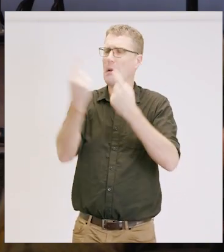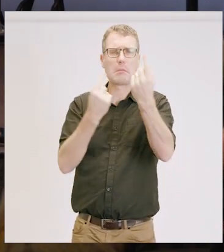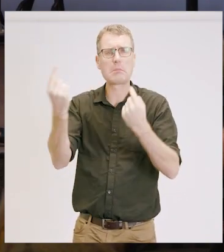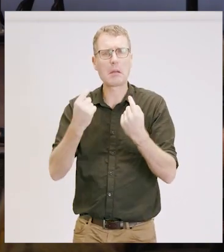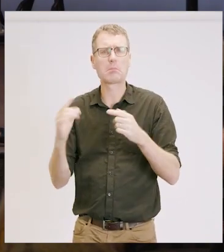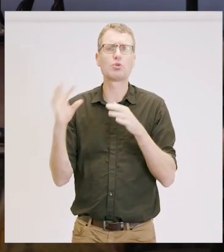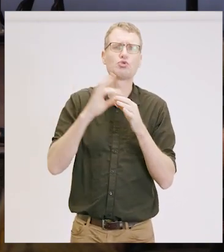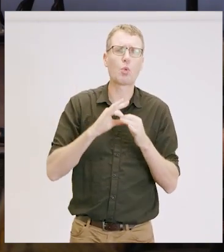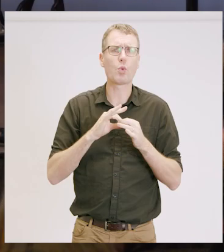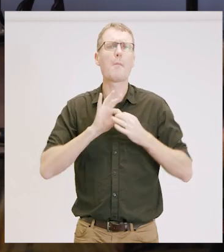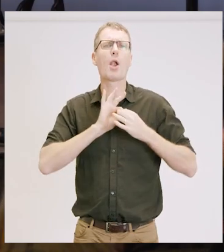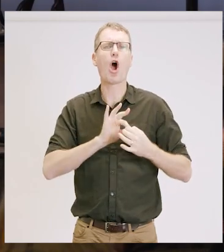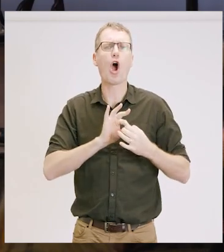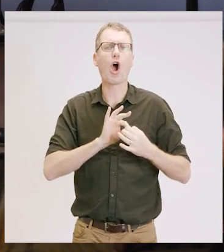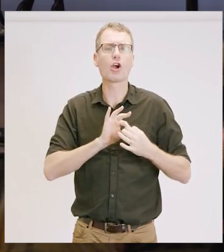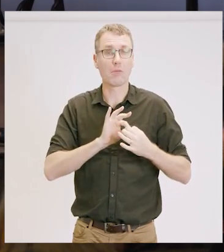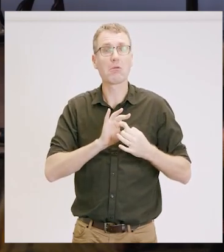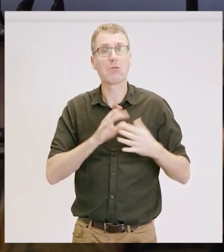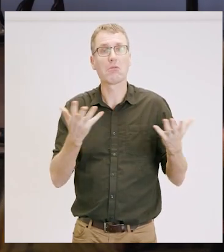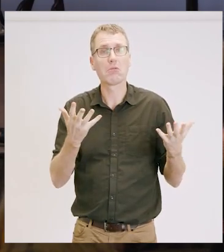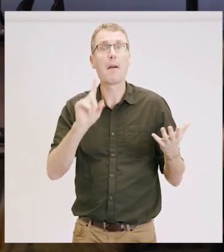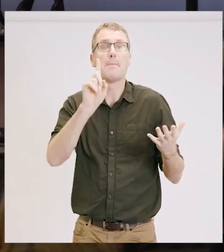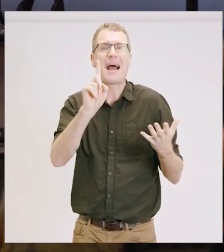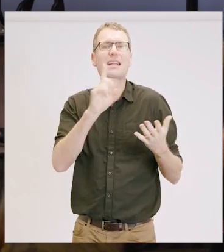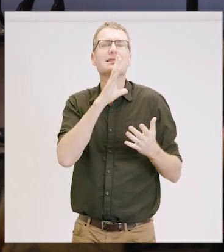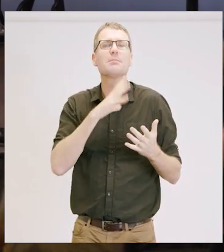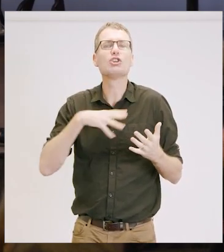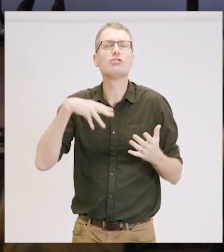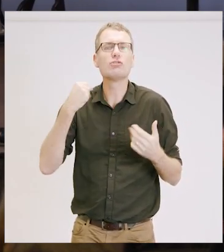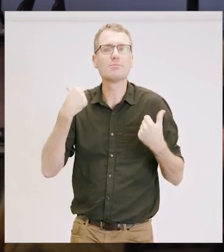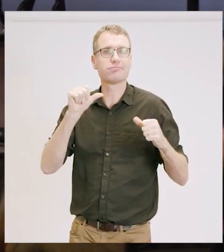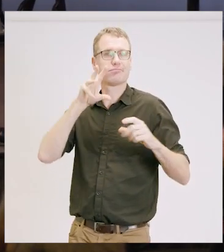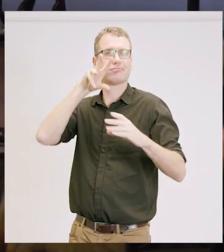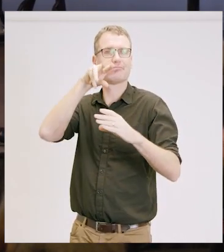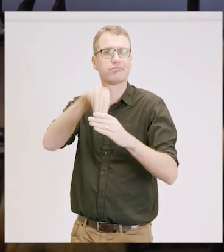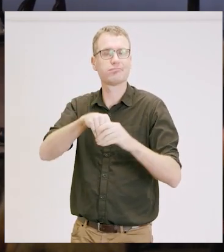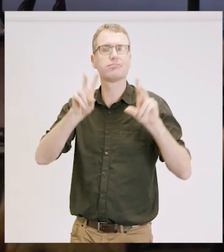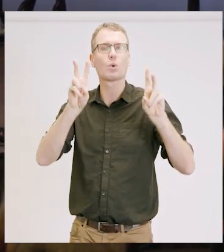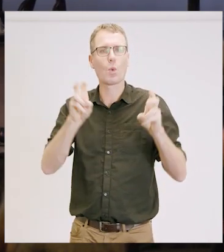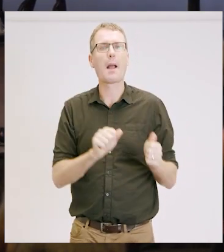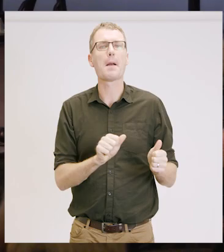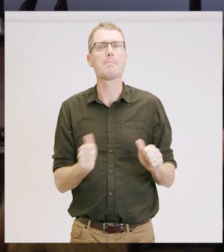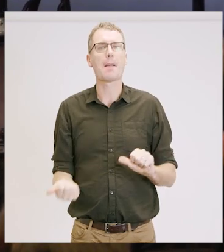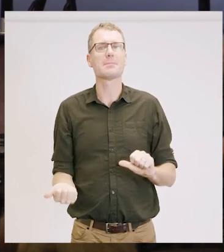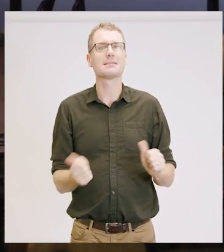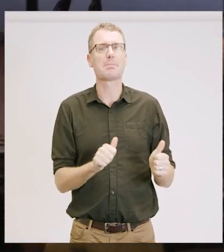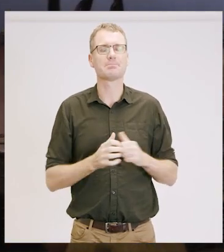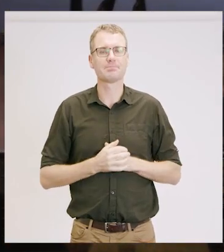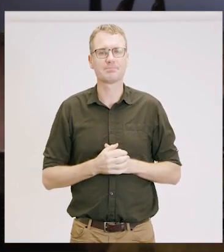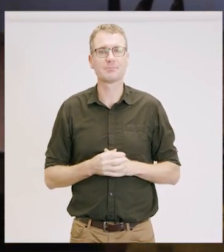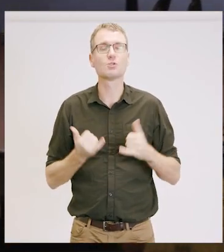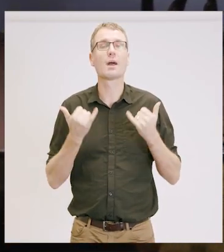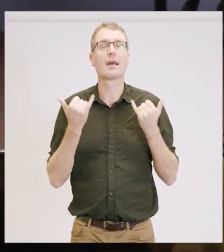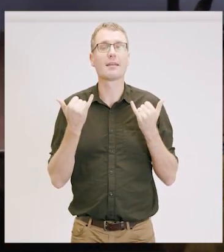they are or what they've done. But to spiritually enter in, there's this thing called baptism. And so let's have a look at how